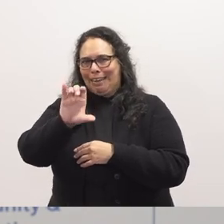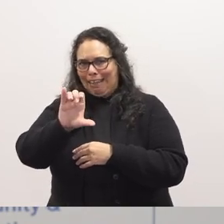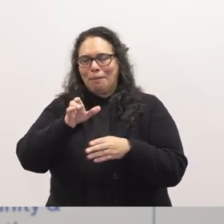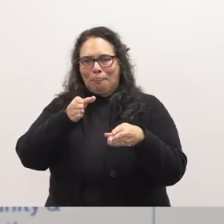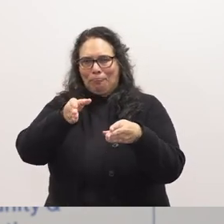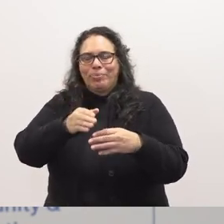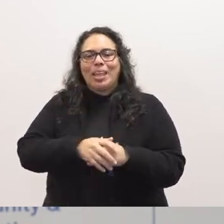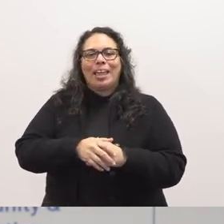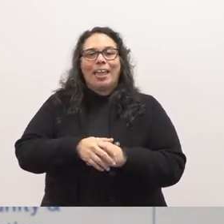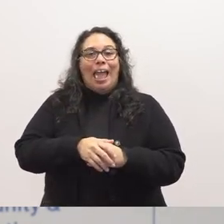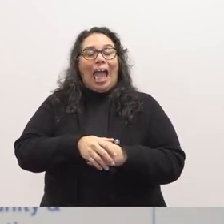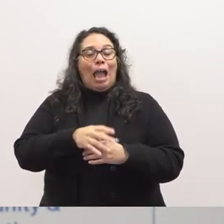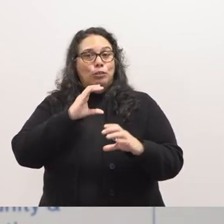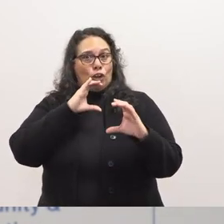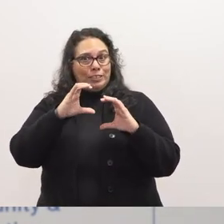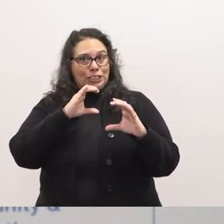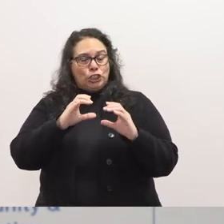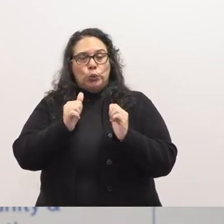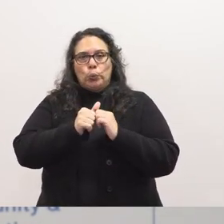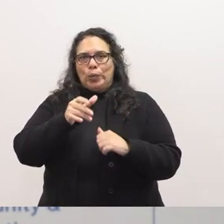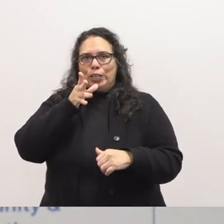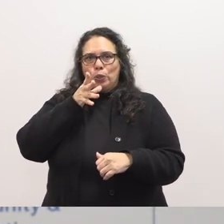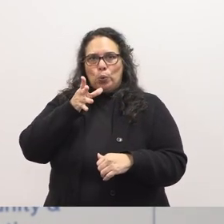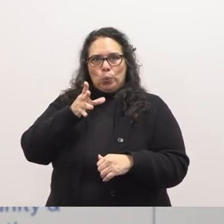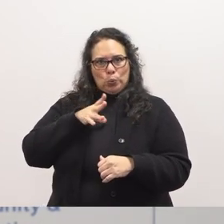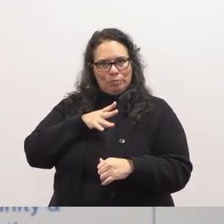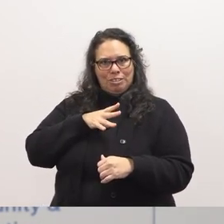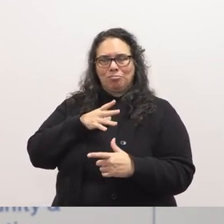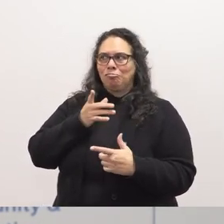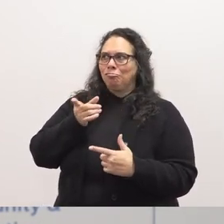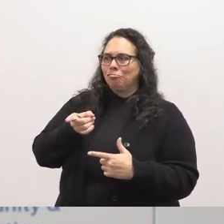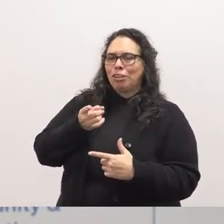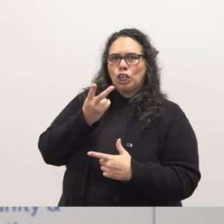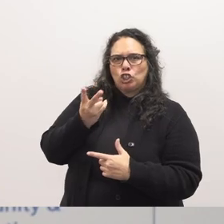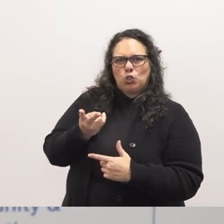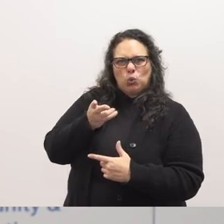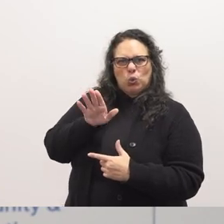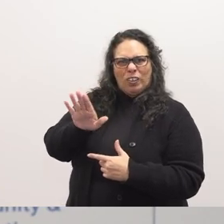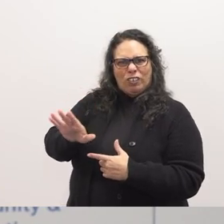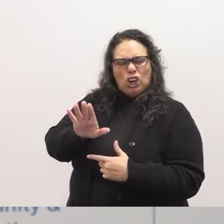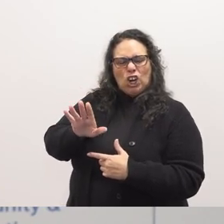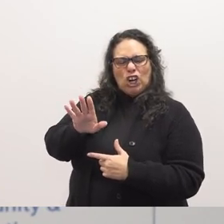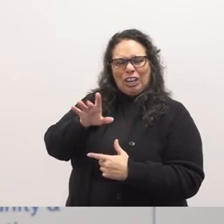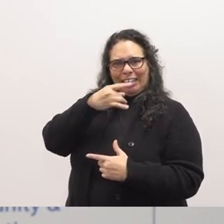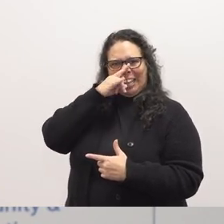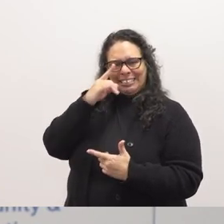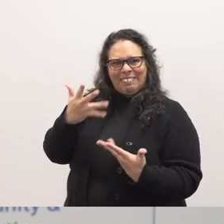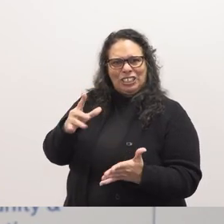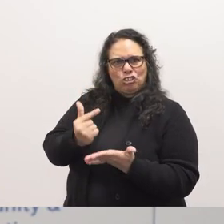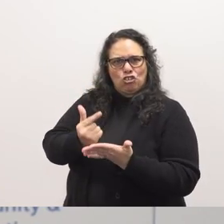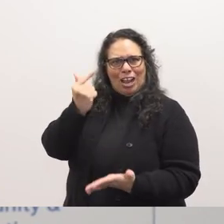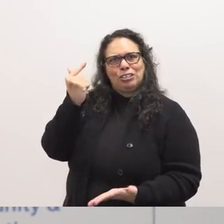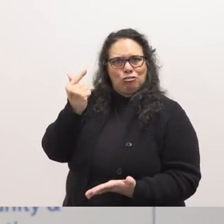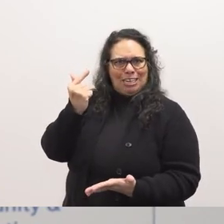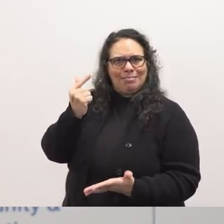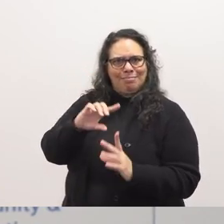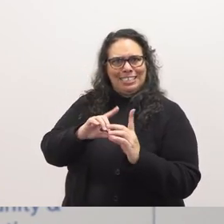is an LBUSD parent. Two of her kids have graduated from our district, and two are still